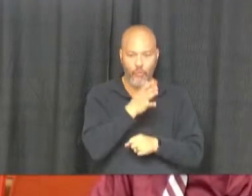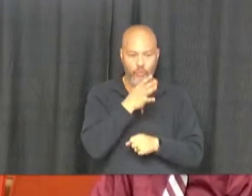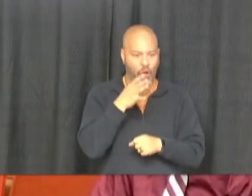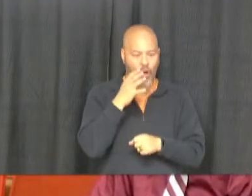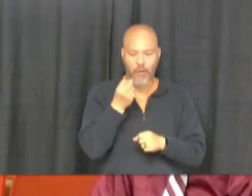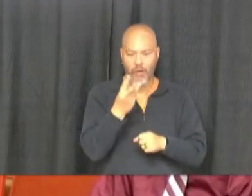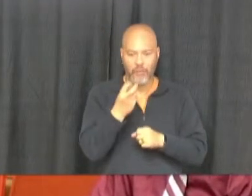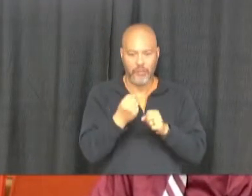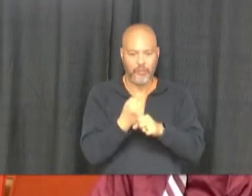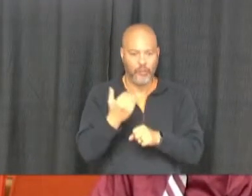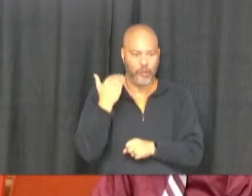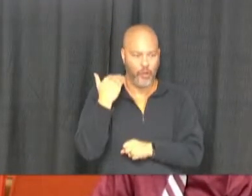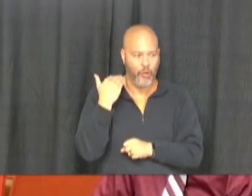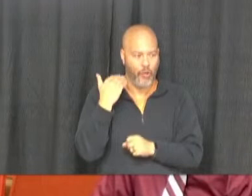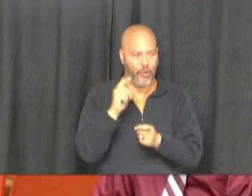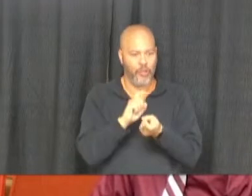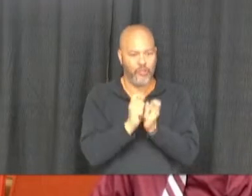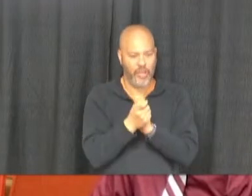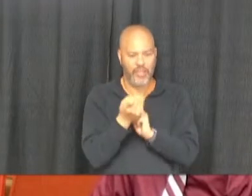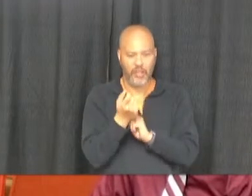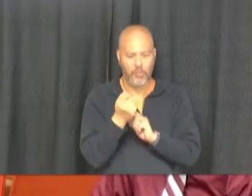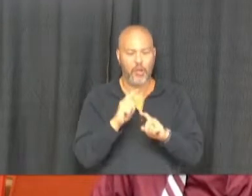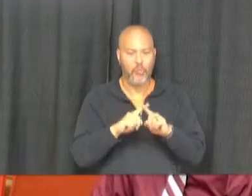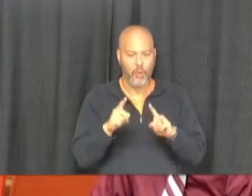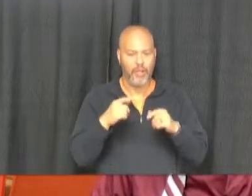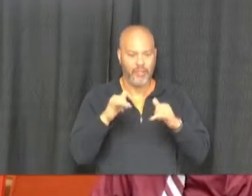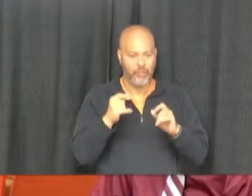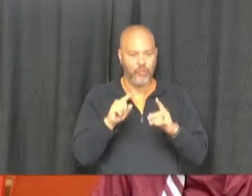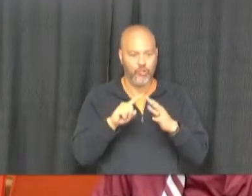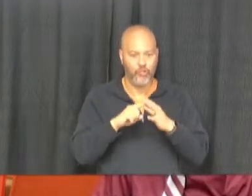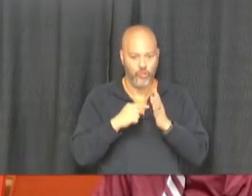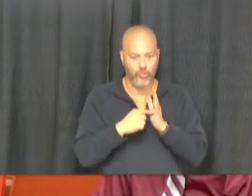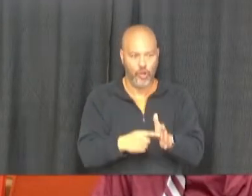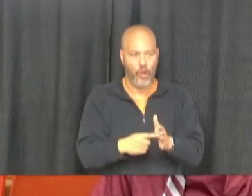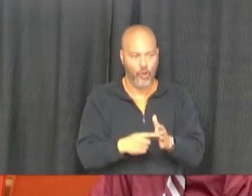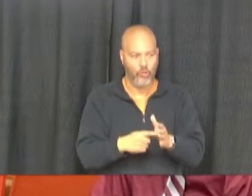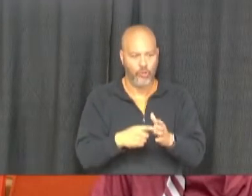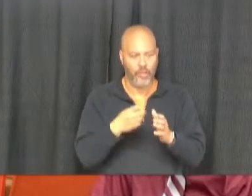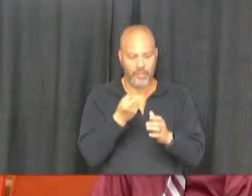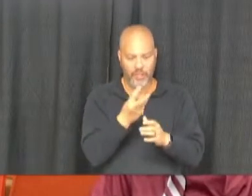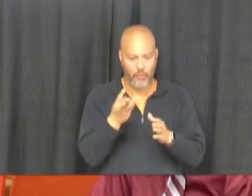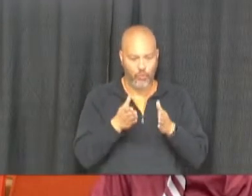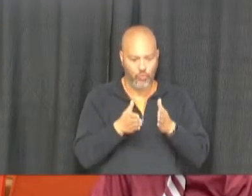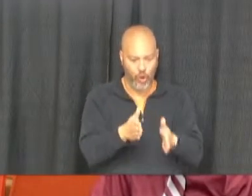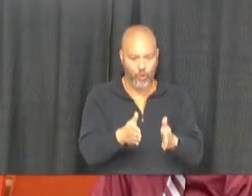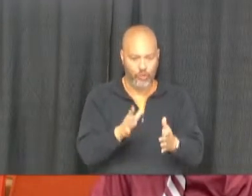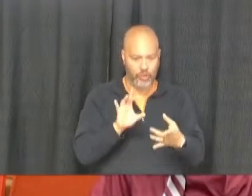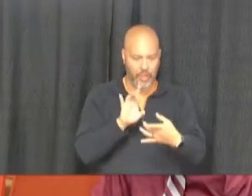was several years ago. It's changed a little bit, but it does show several connections out the Tiny Town Road.